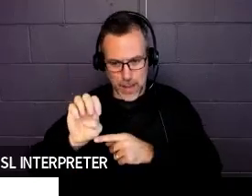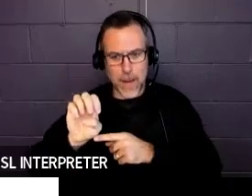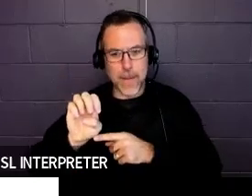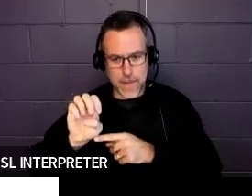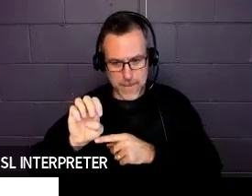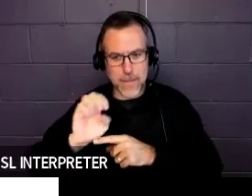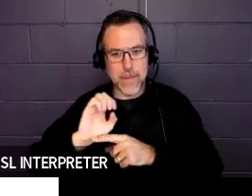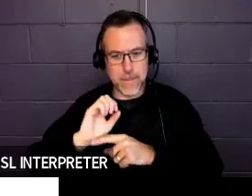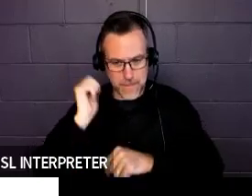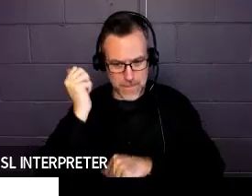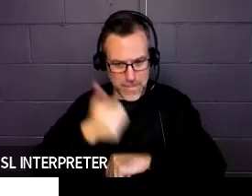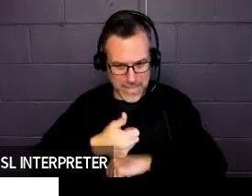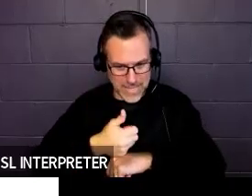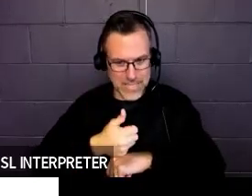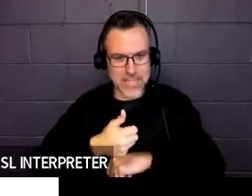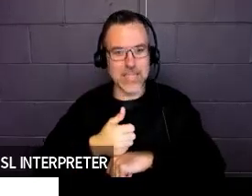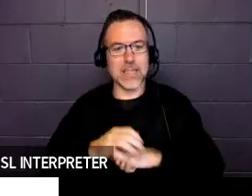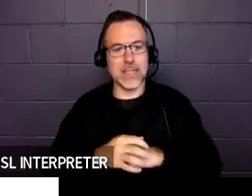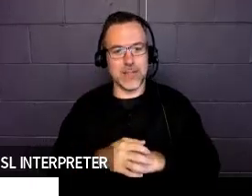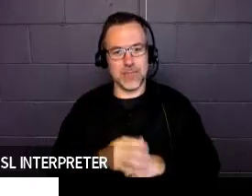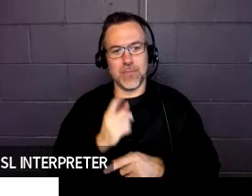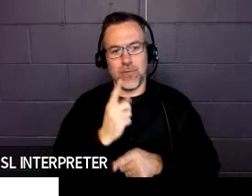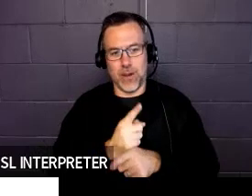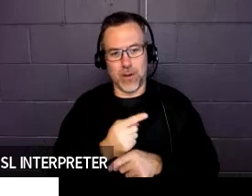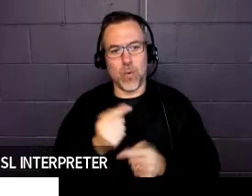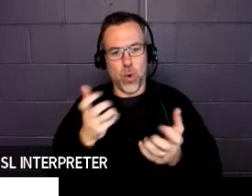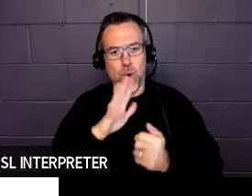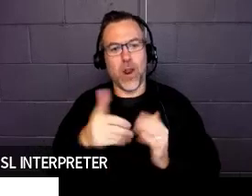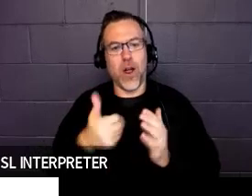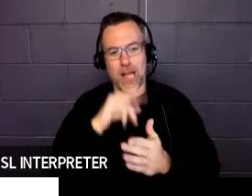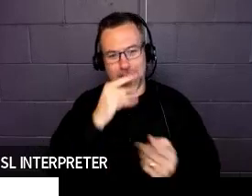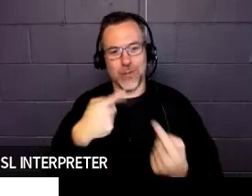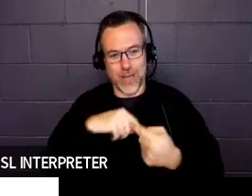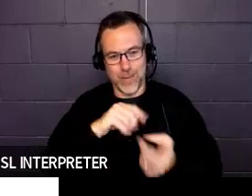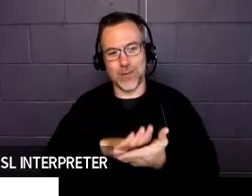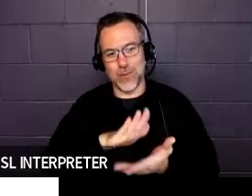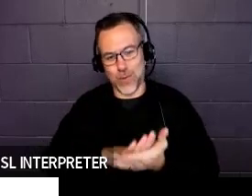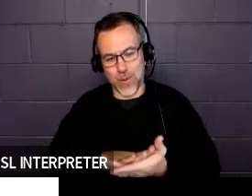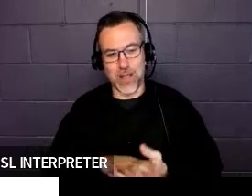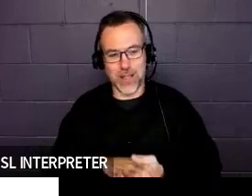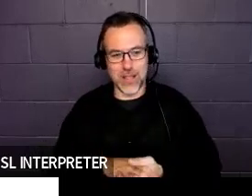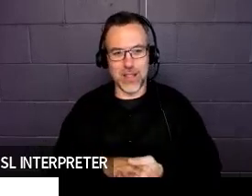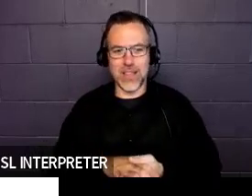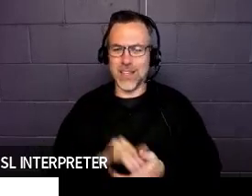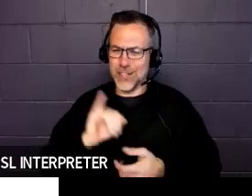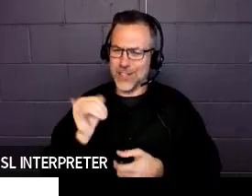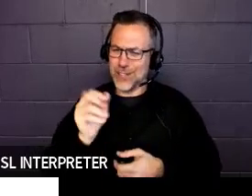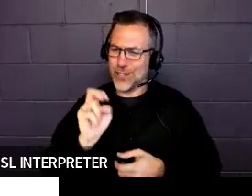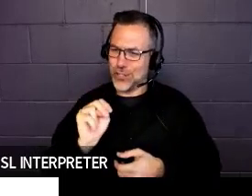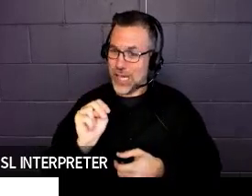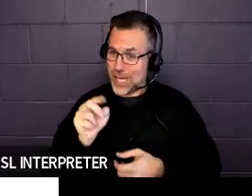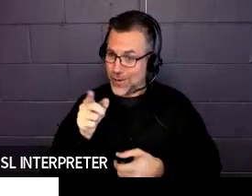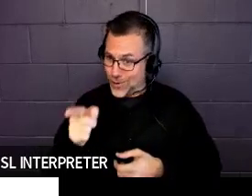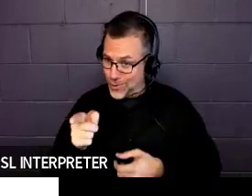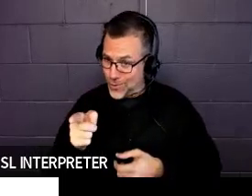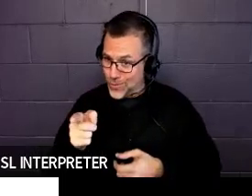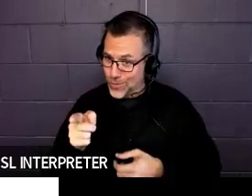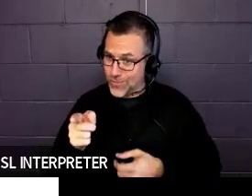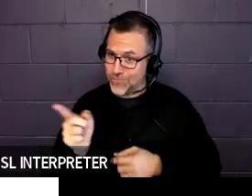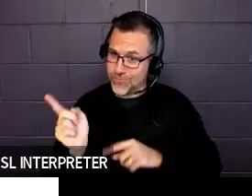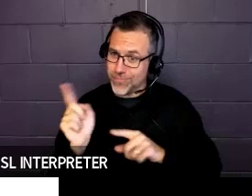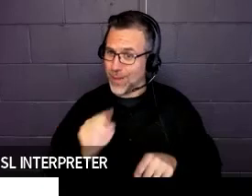to school. No skill deficits and no how statement. Jen, I feel like you've been to a training or two before.